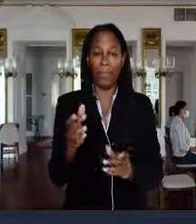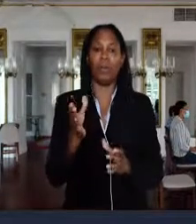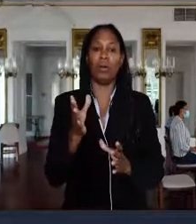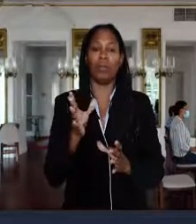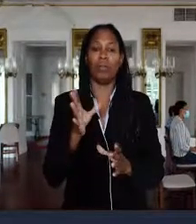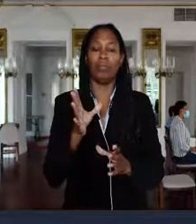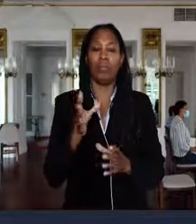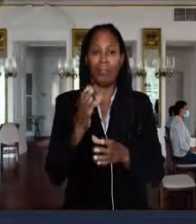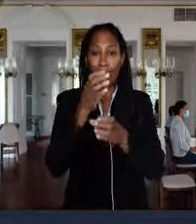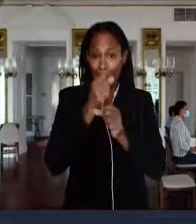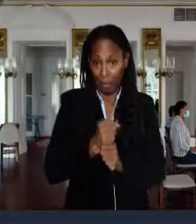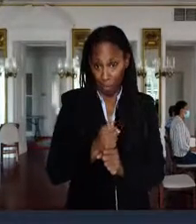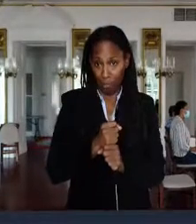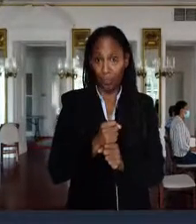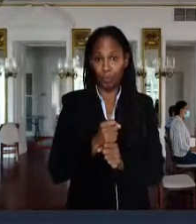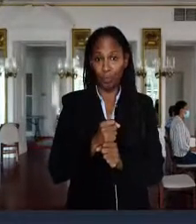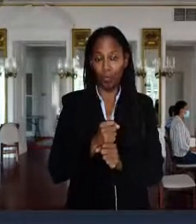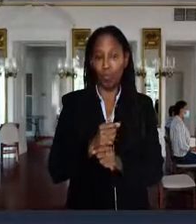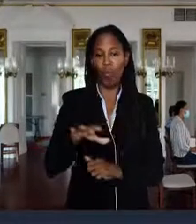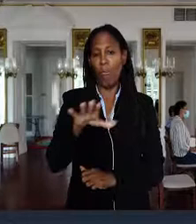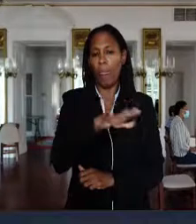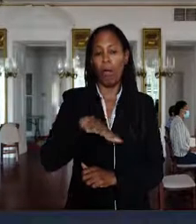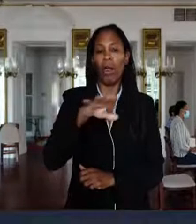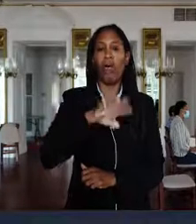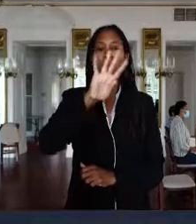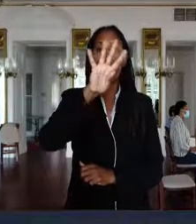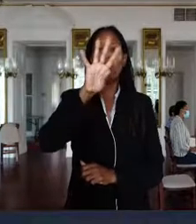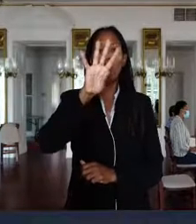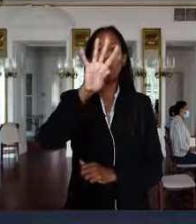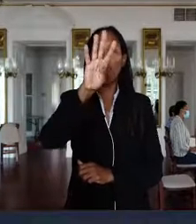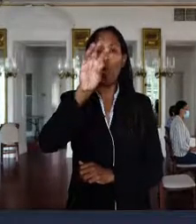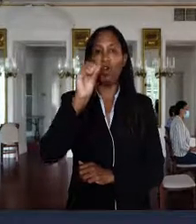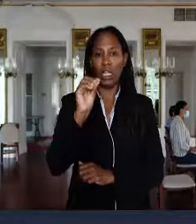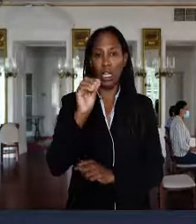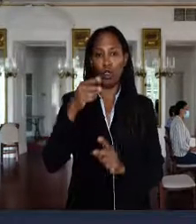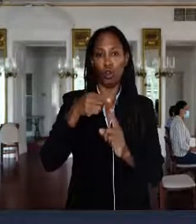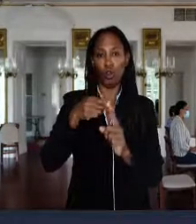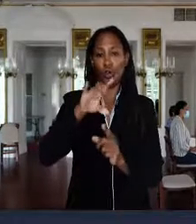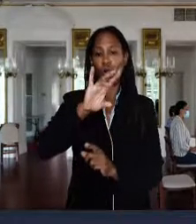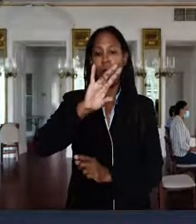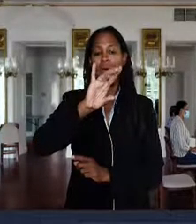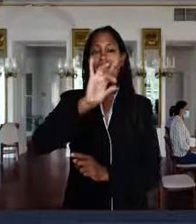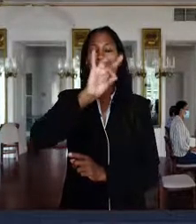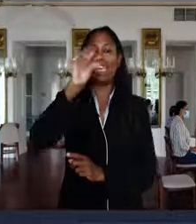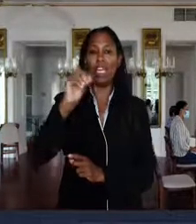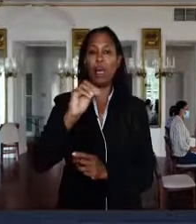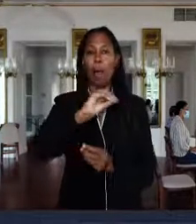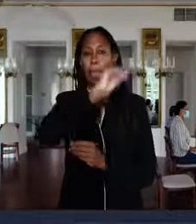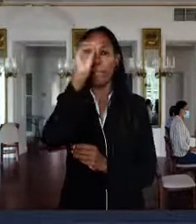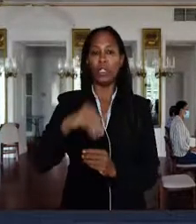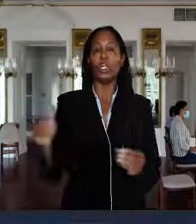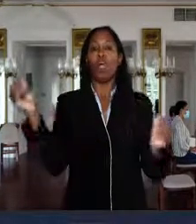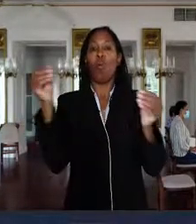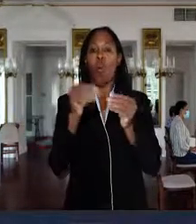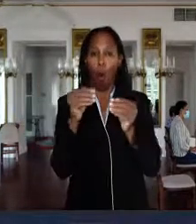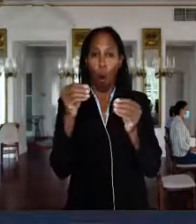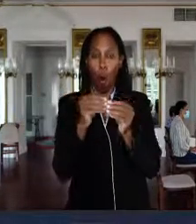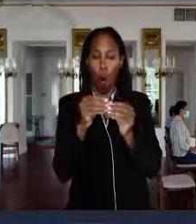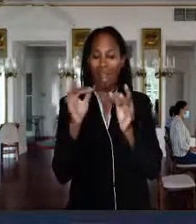AB.1.1.7 is estimated to be 40 to 80% more transmissible than the wild